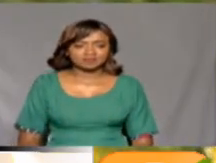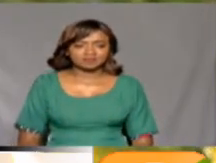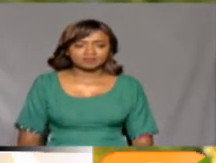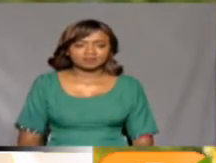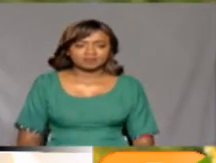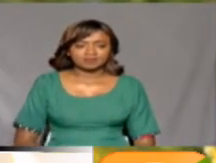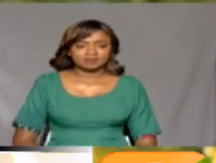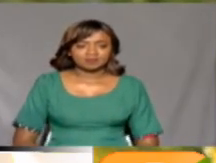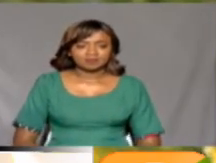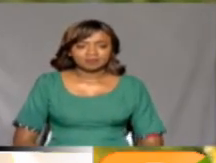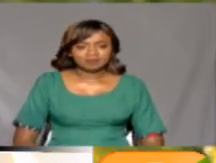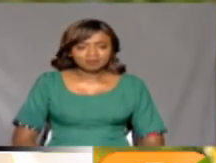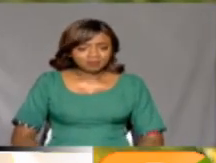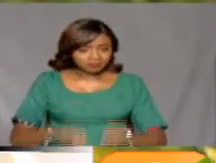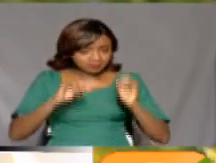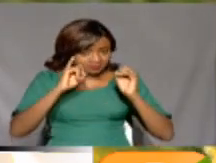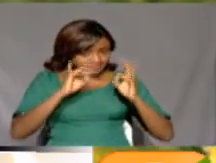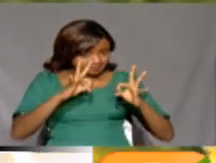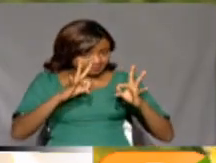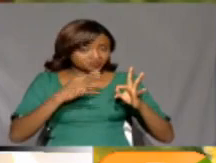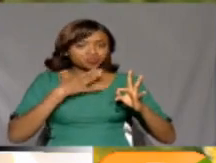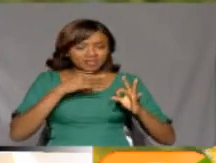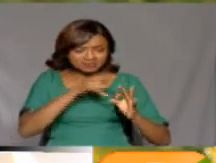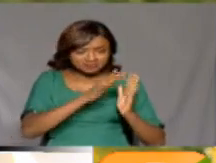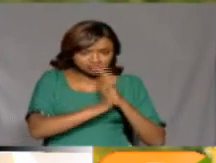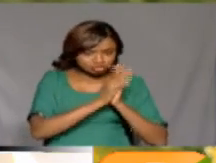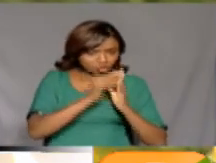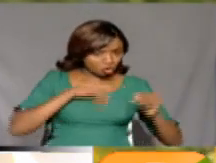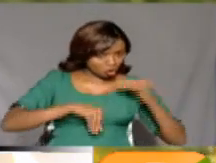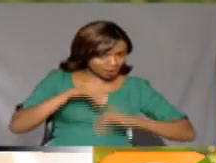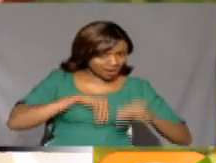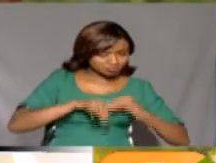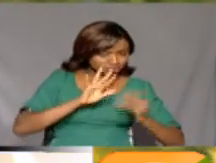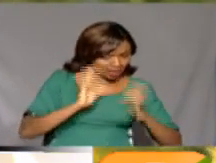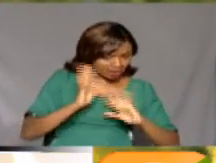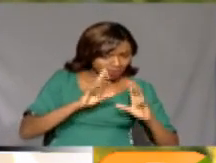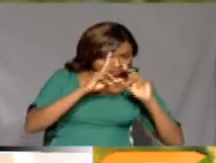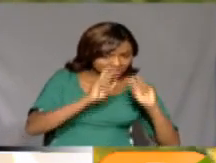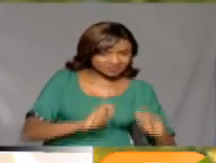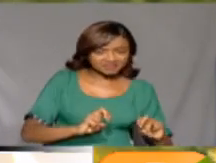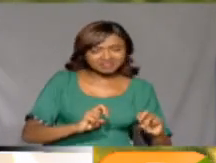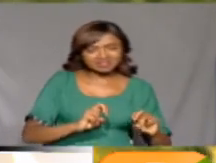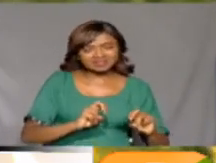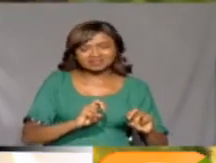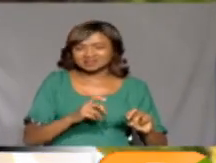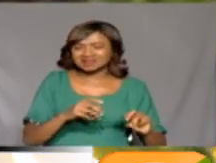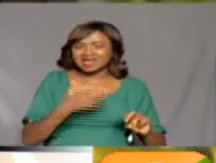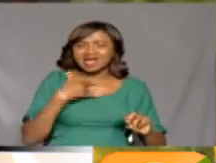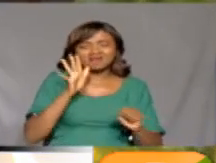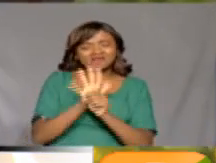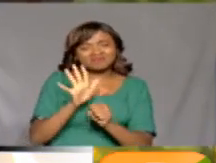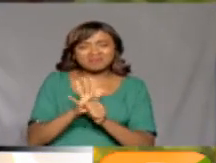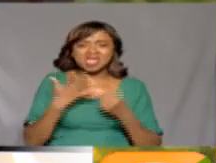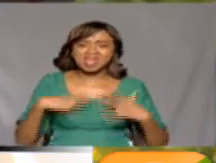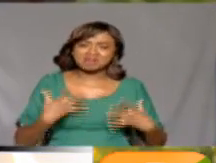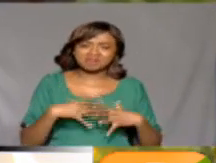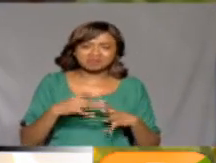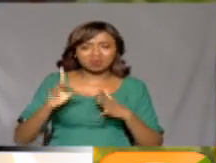If you needed investigations into Goldenberg, there were enough people, you know, PSs, ministers, people who had